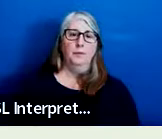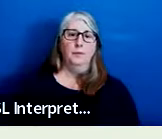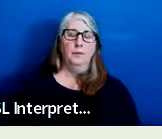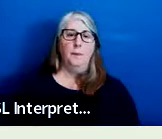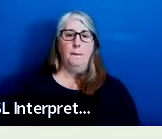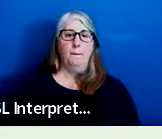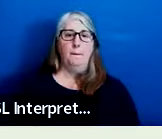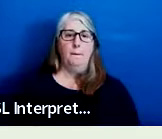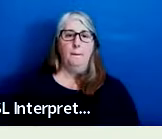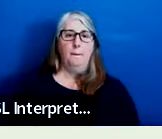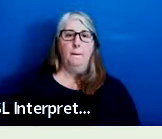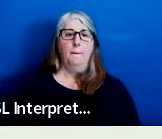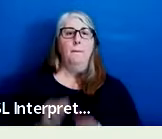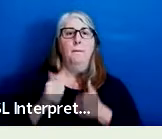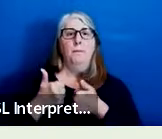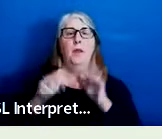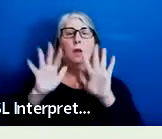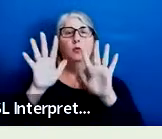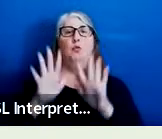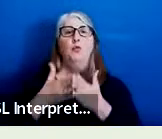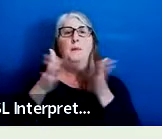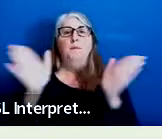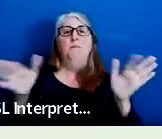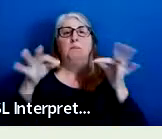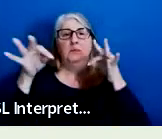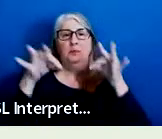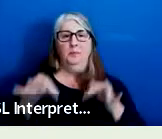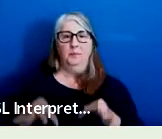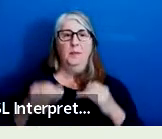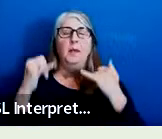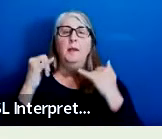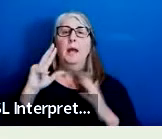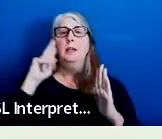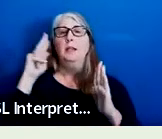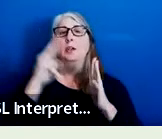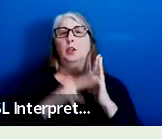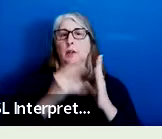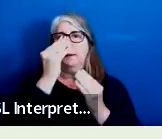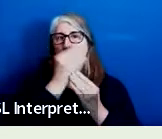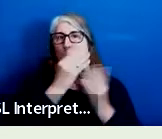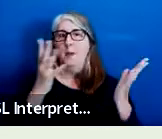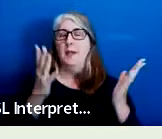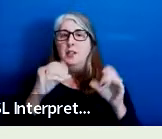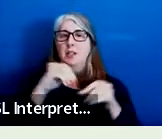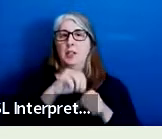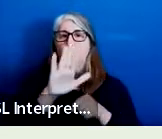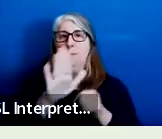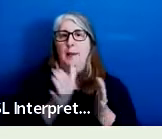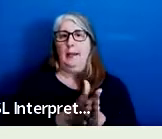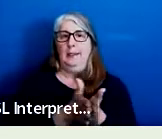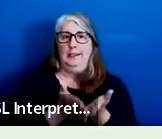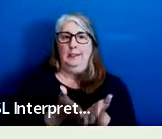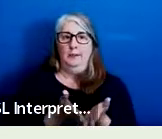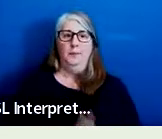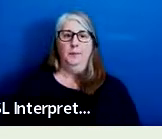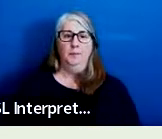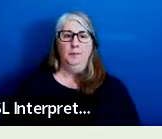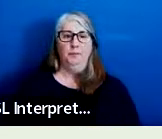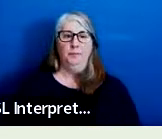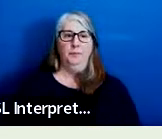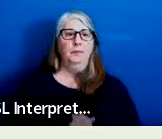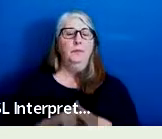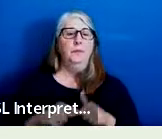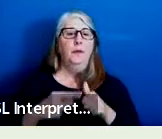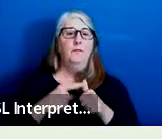All right, that was a great overview. Let's take a look at the materials in our welcome packet. There's first